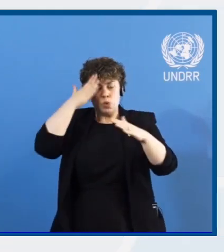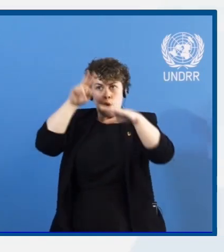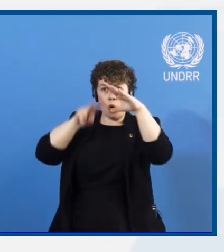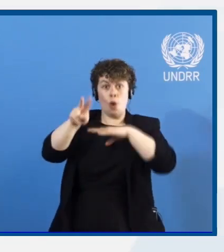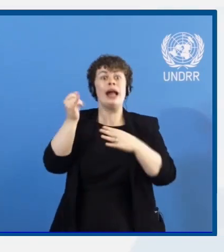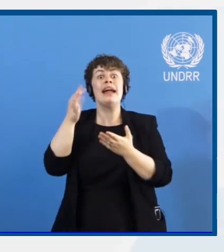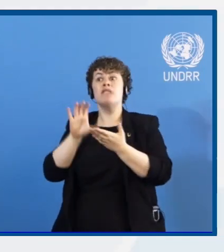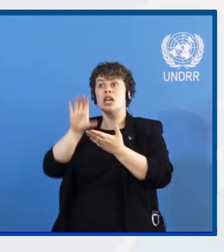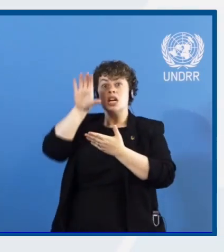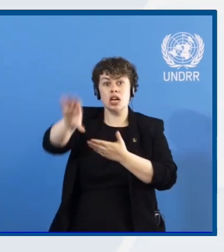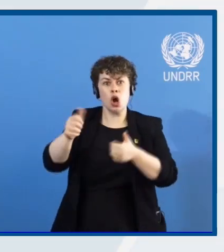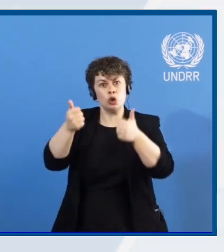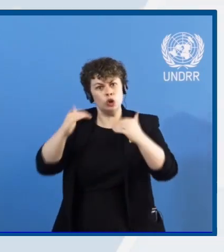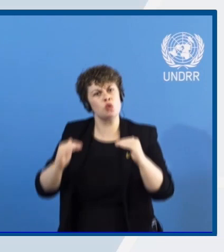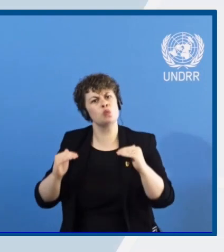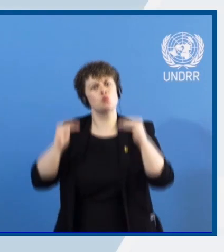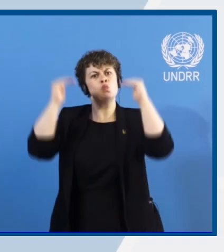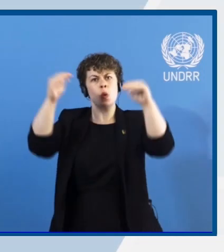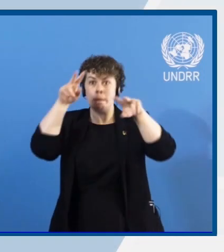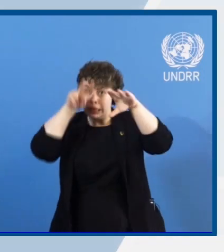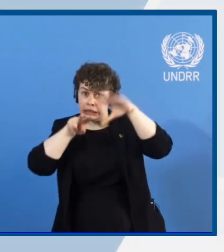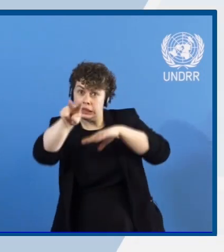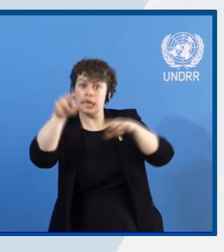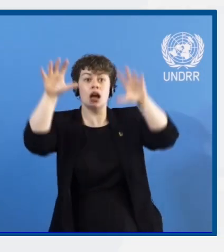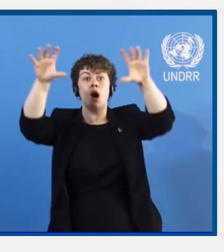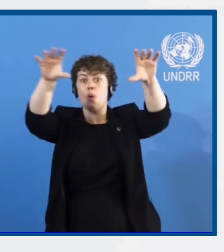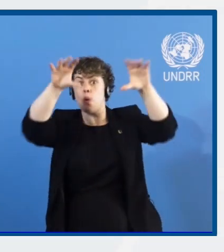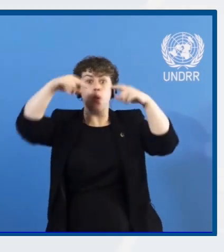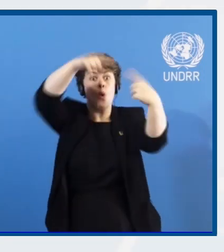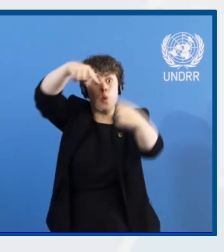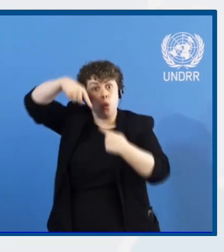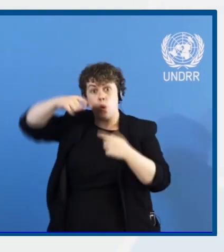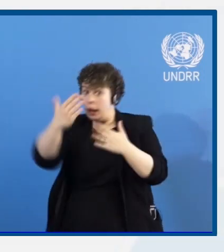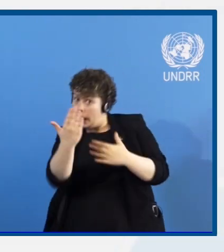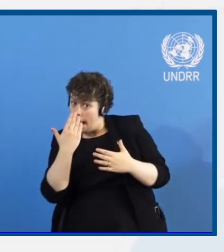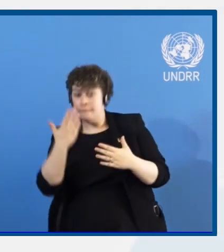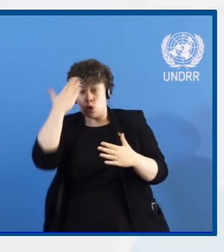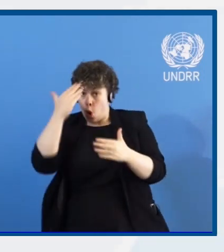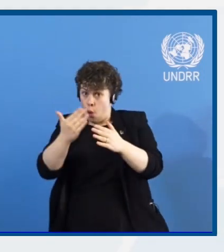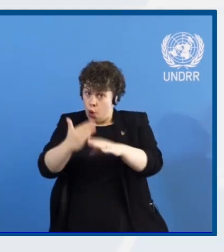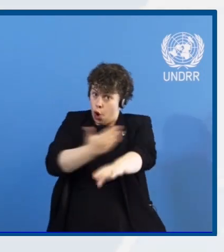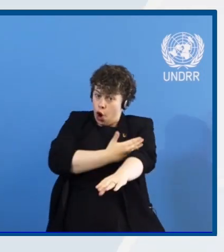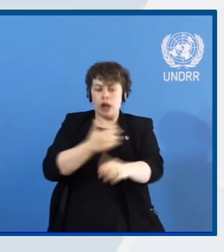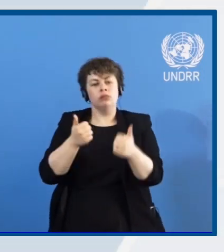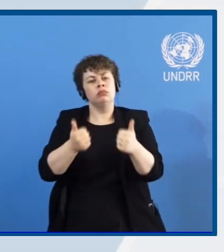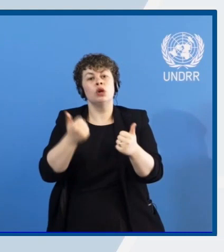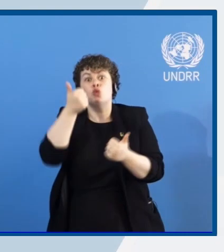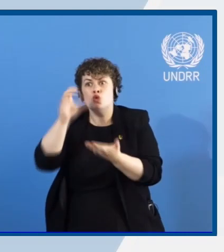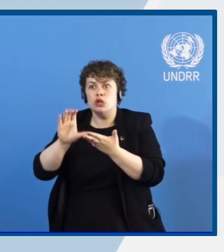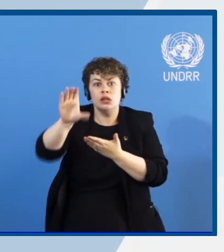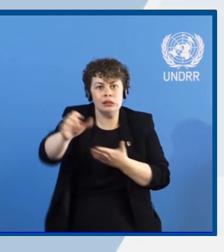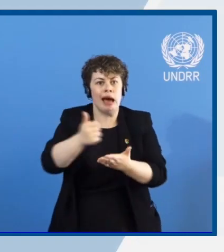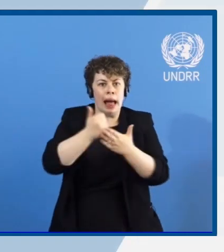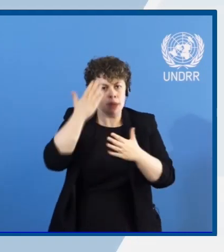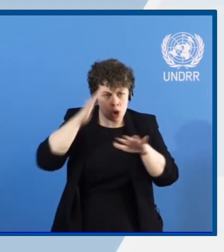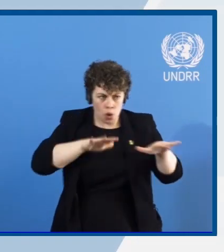to climate change. And as a concrete example of financing instrument, Finland can support